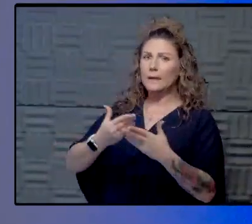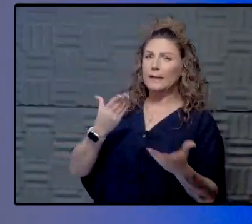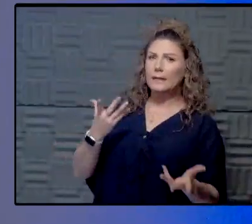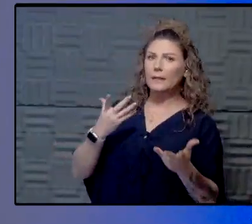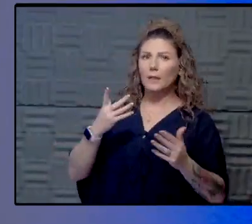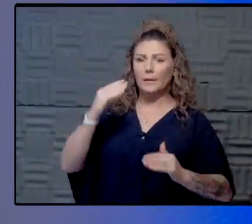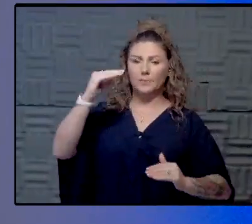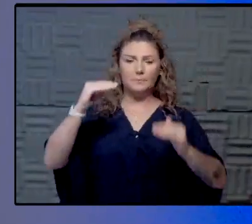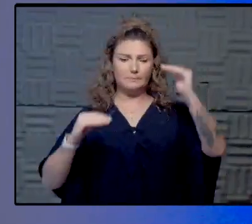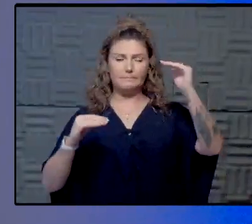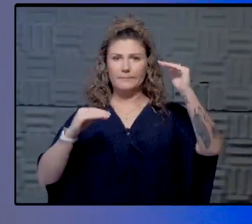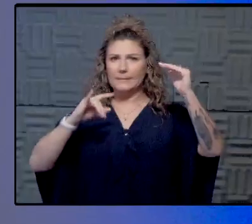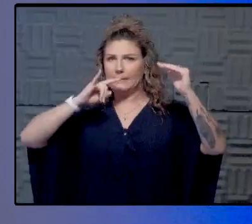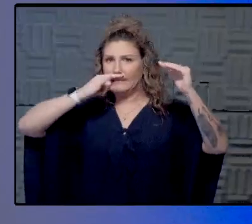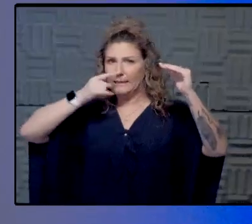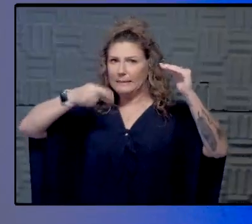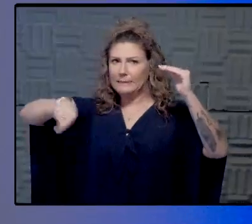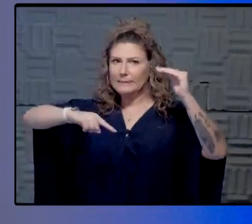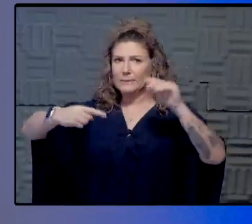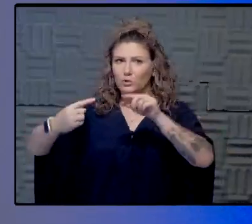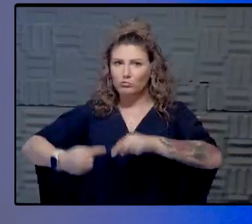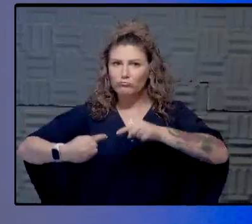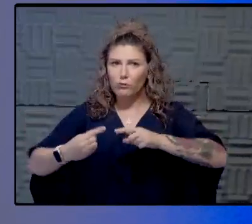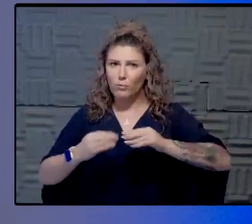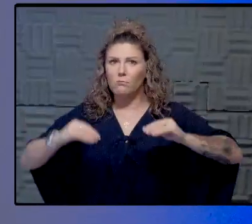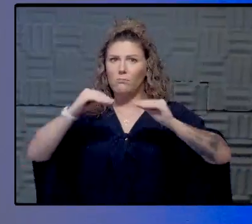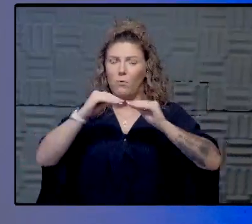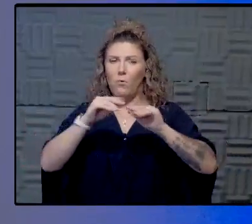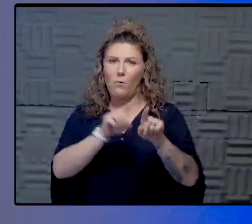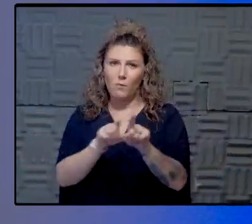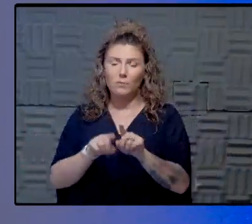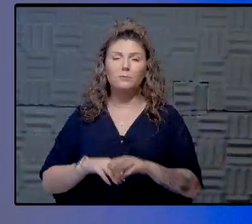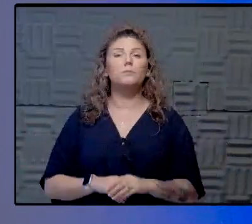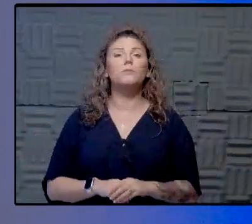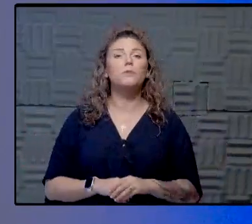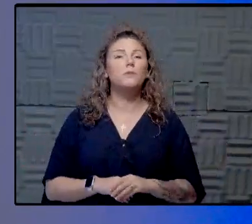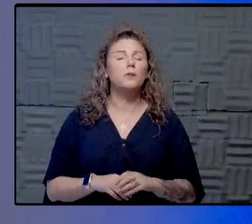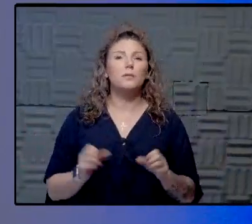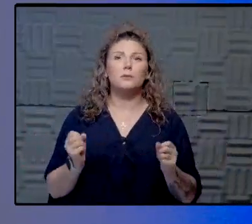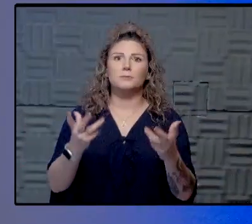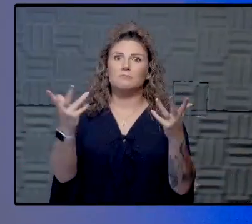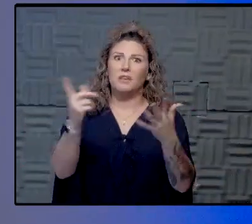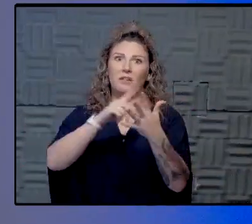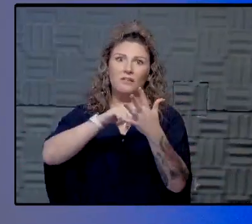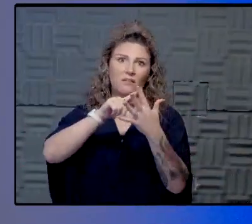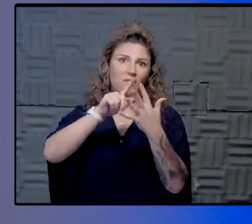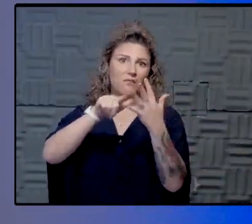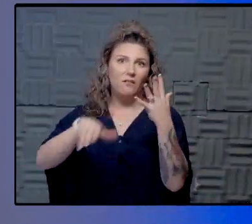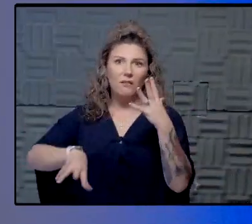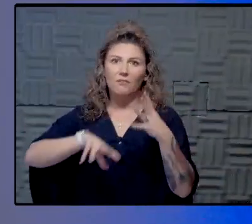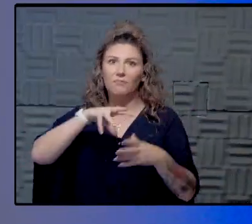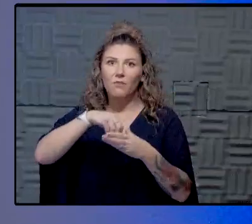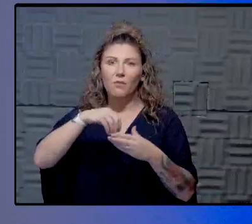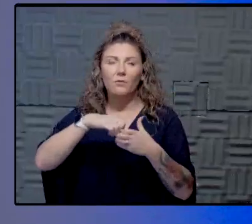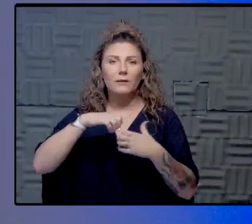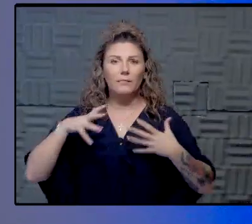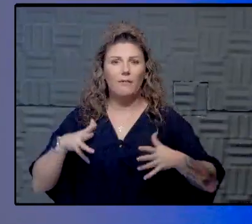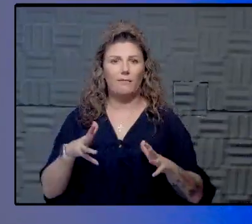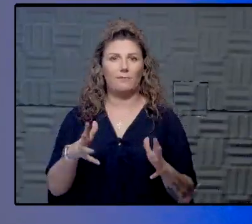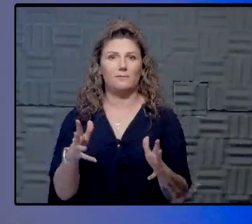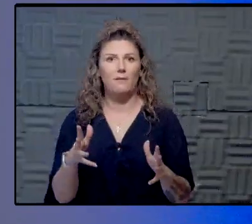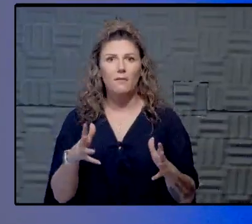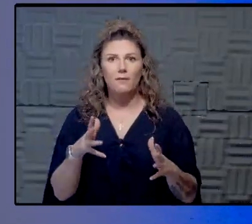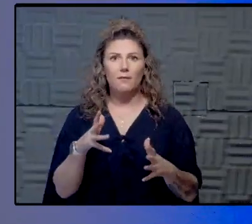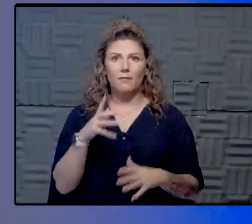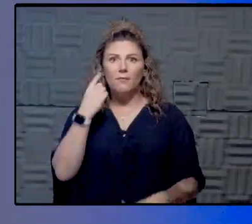disproportionate number of kids who are struggling also. But there are so many layers to the anxiety that kids experience with